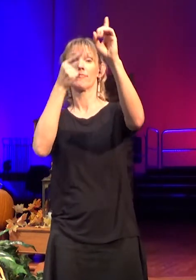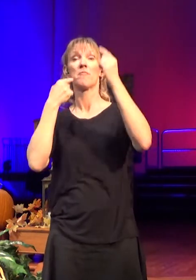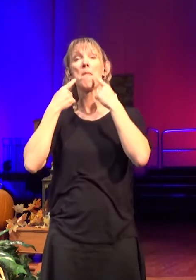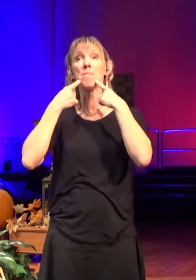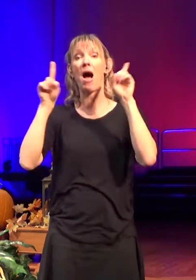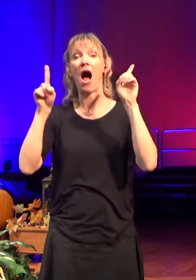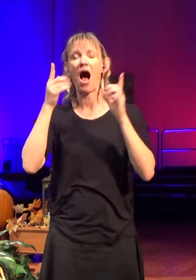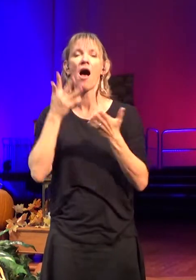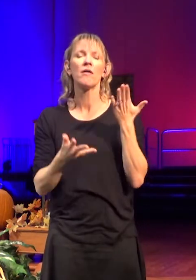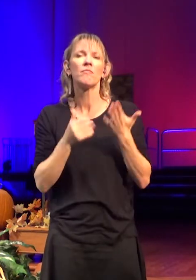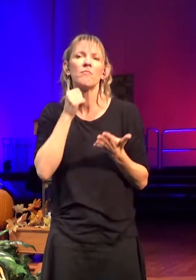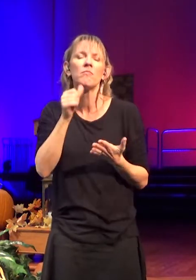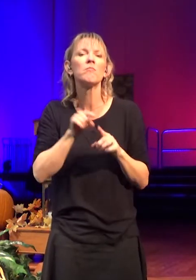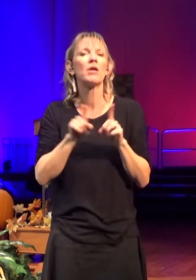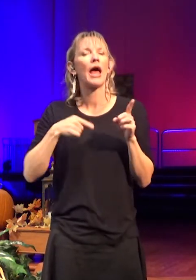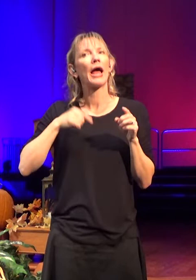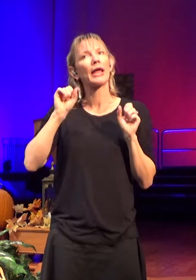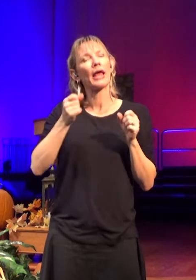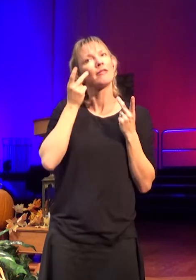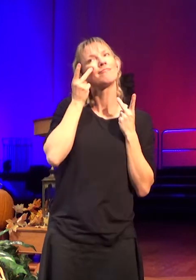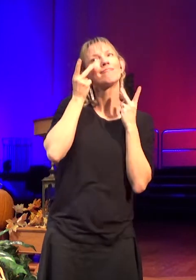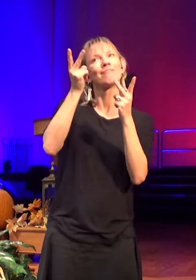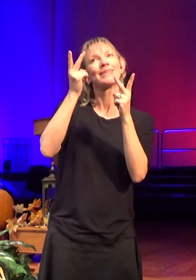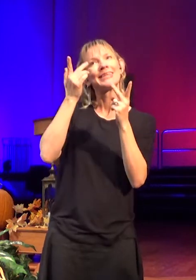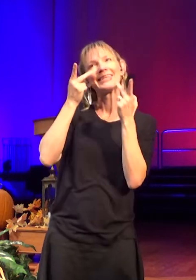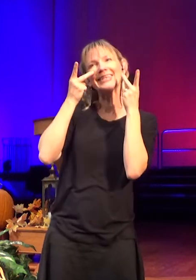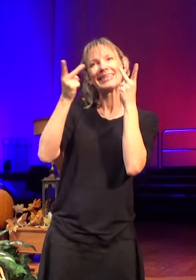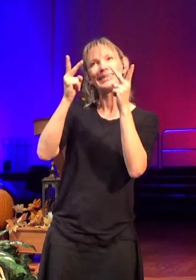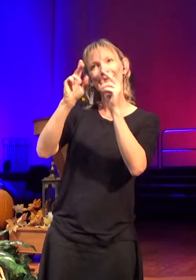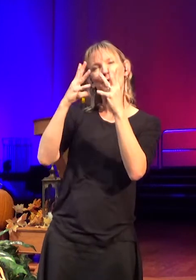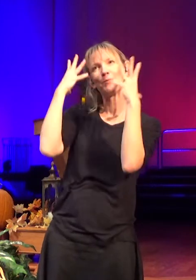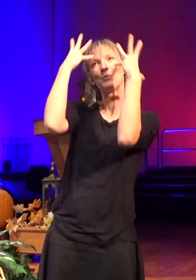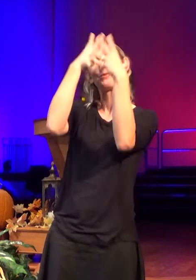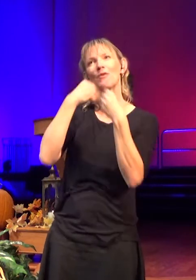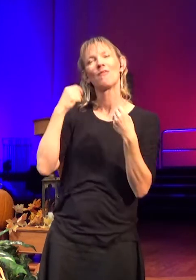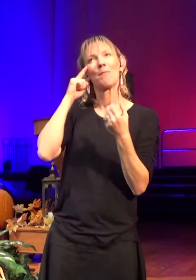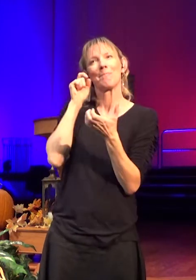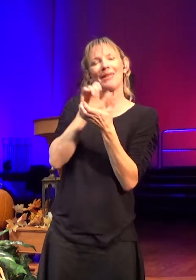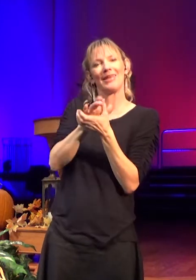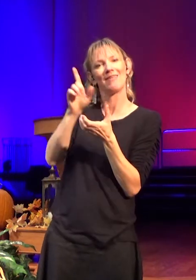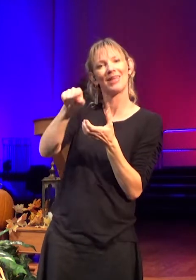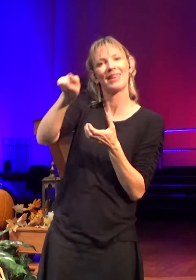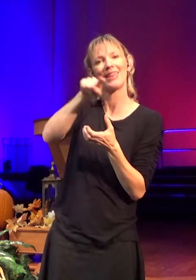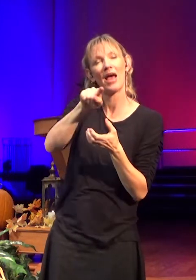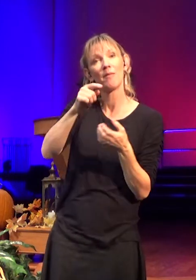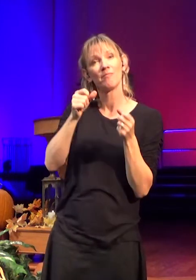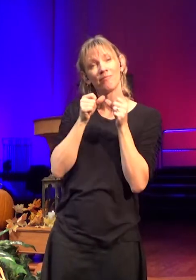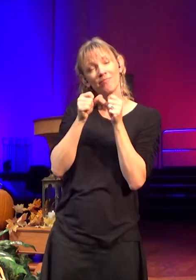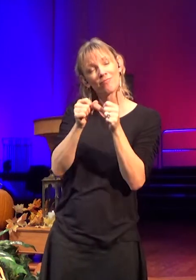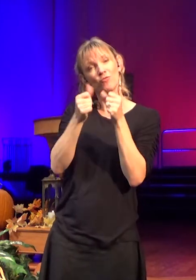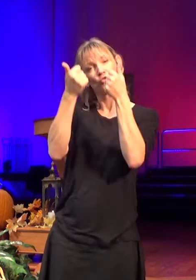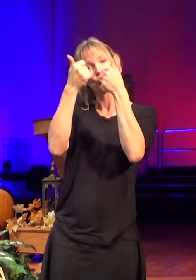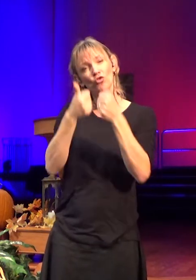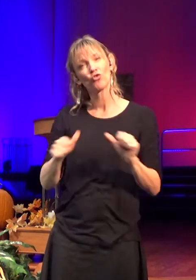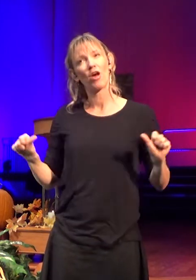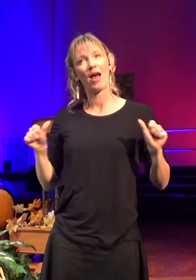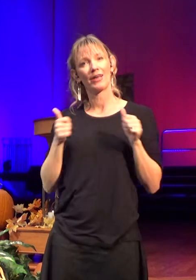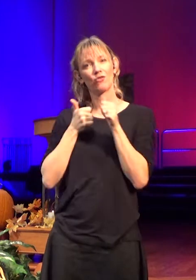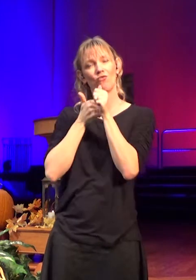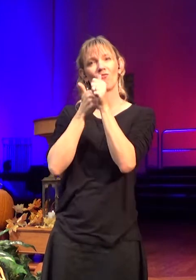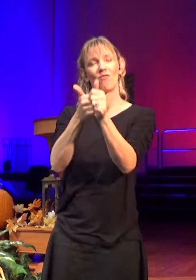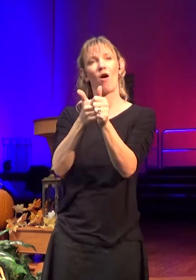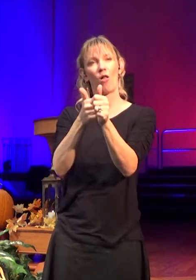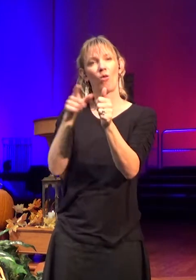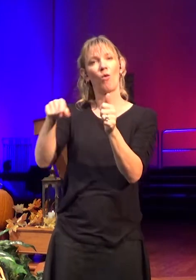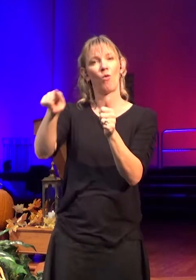aspirations. I may not reach them, but I can look up and see their beauty, believe in them, and try